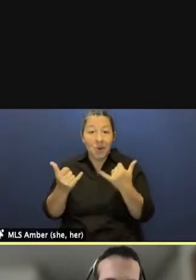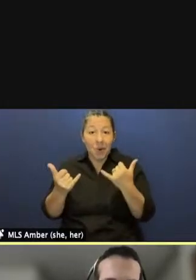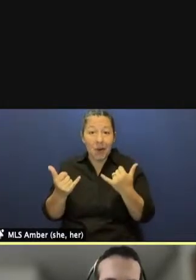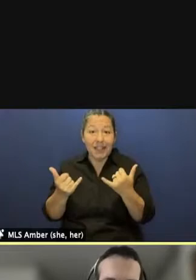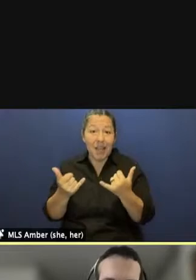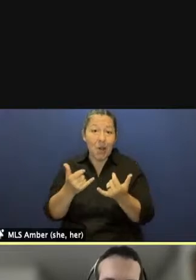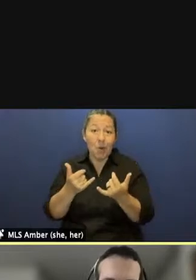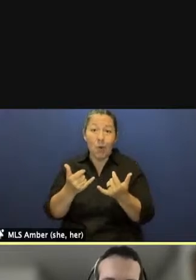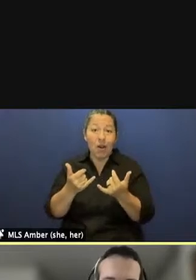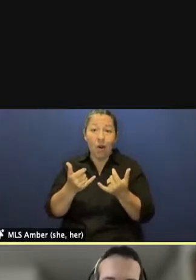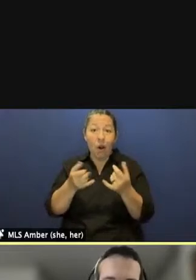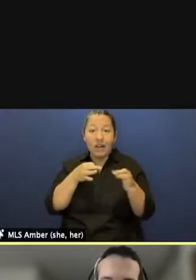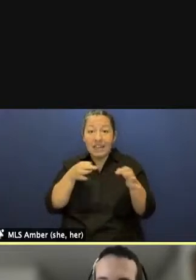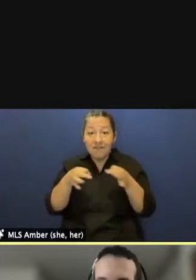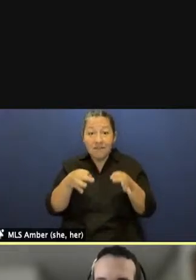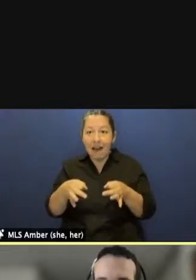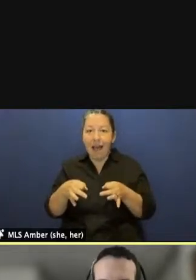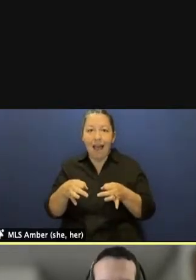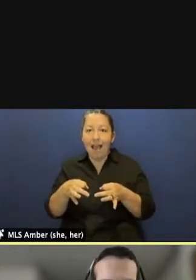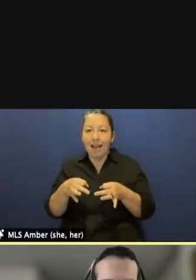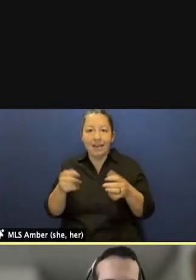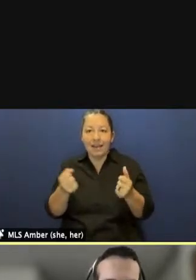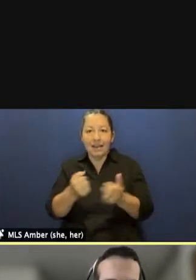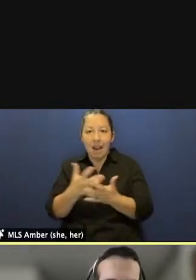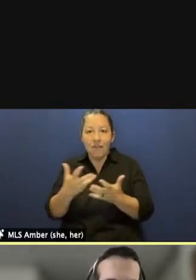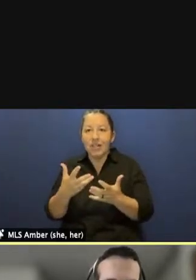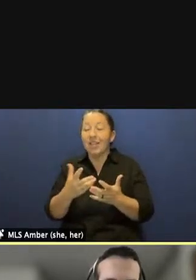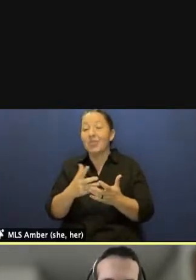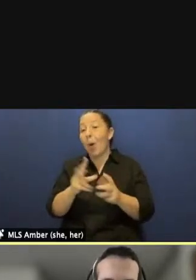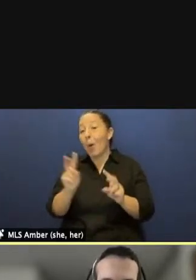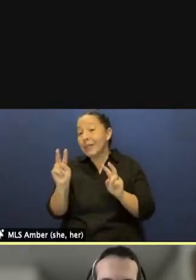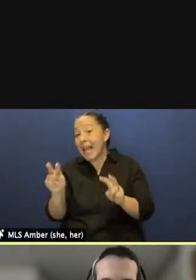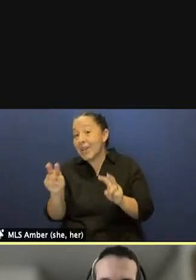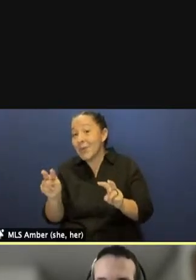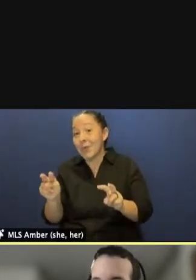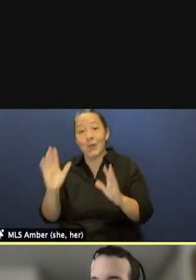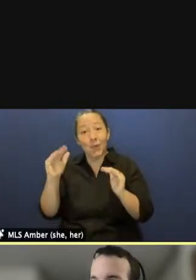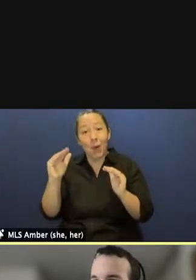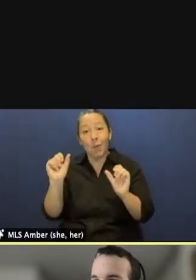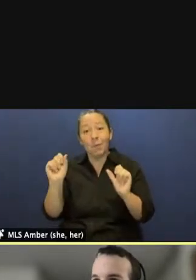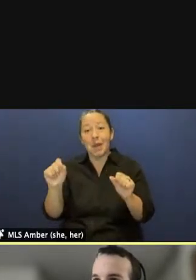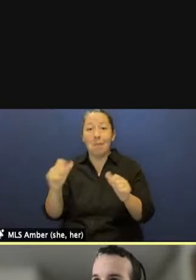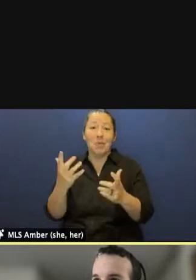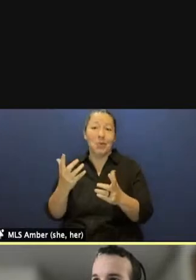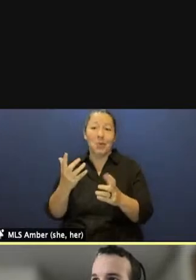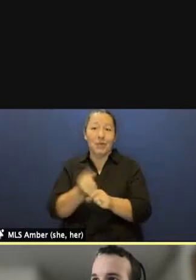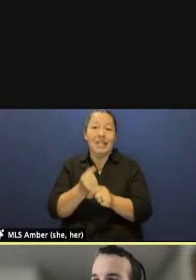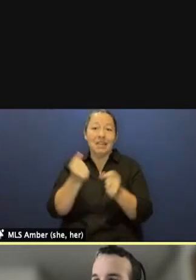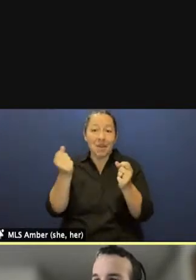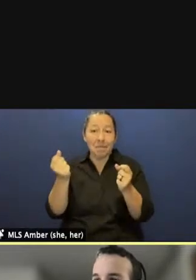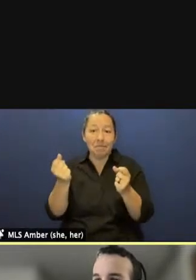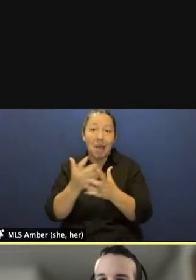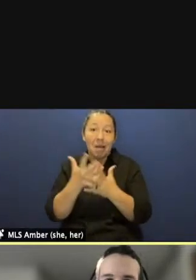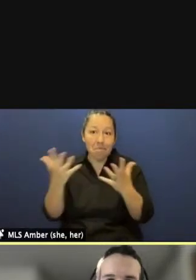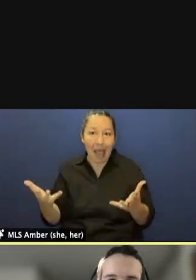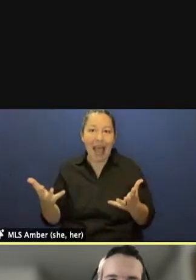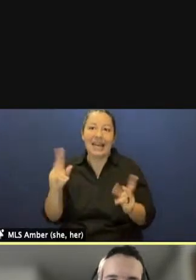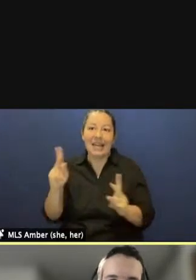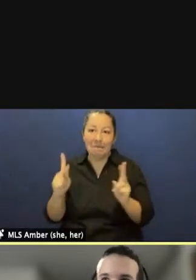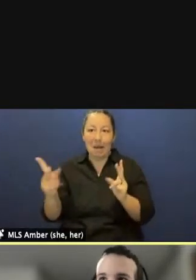the terms of reference. So stay tuned, and we hope to receive many proposals to join the team. Thank